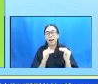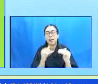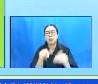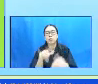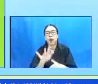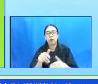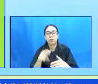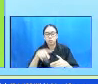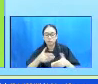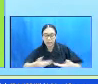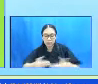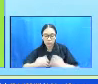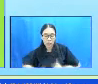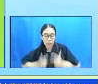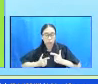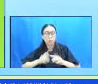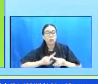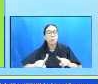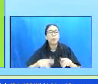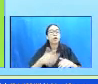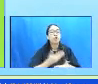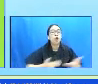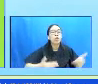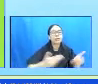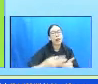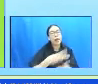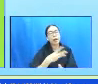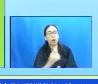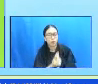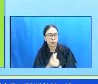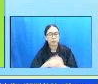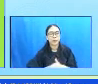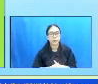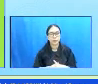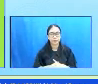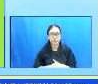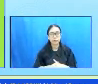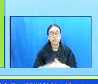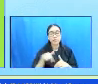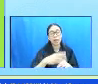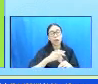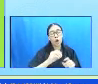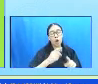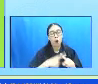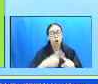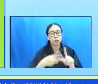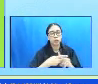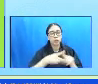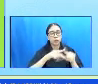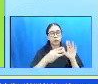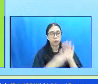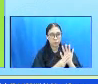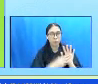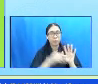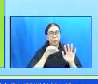economically. So we at Oxfam really would like to trigger that